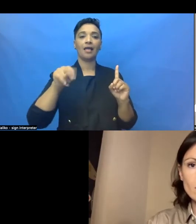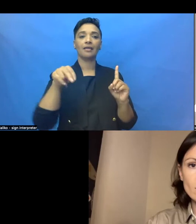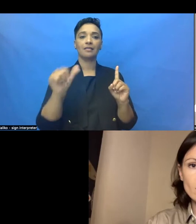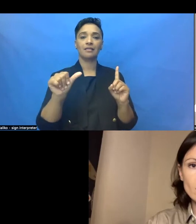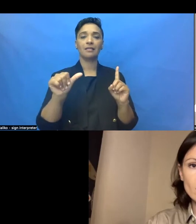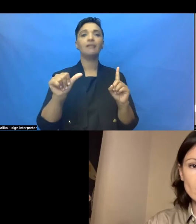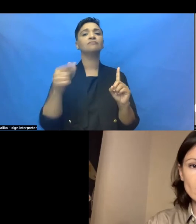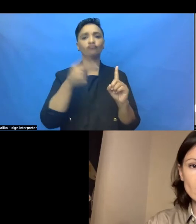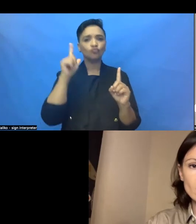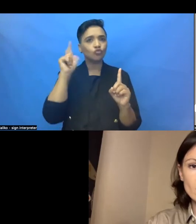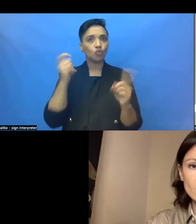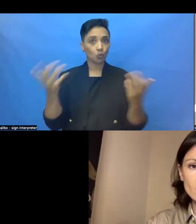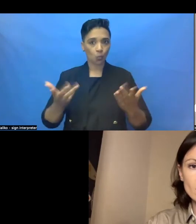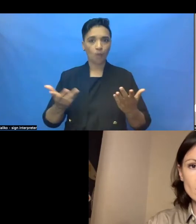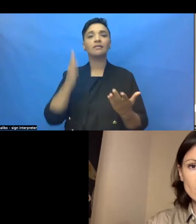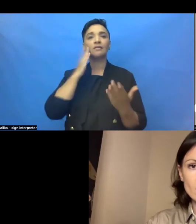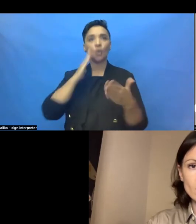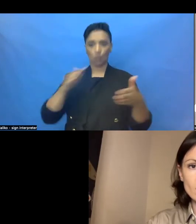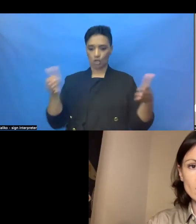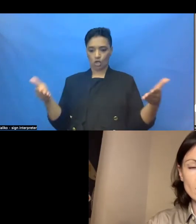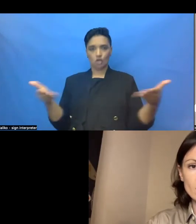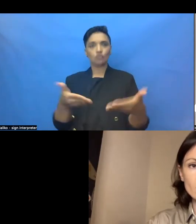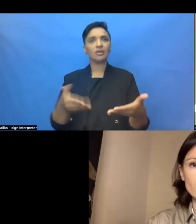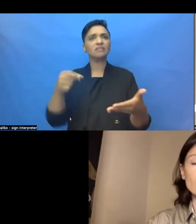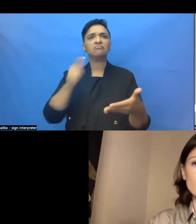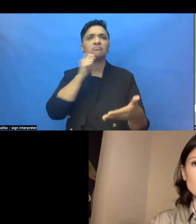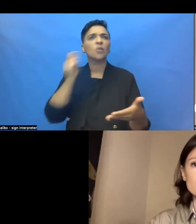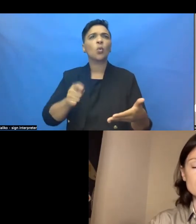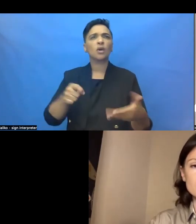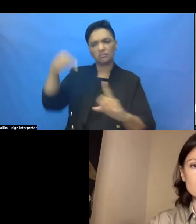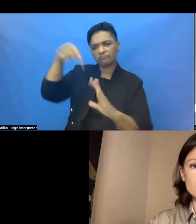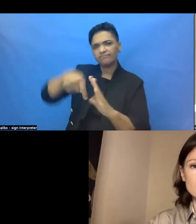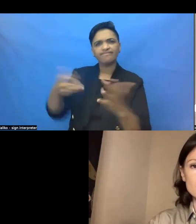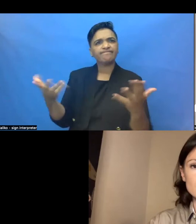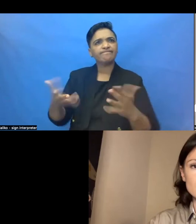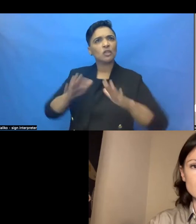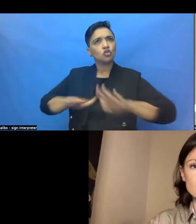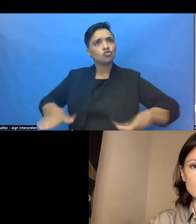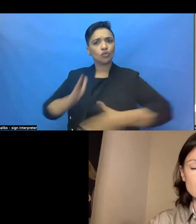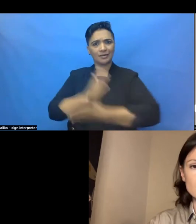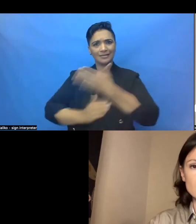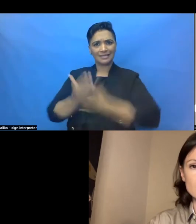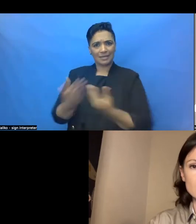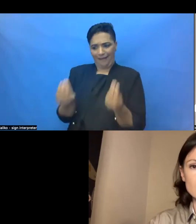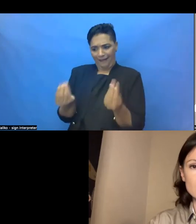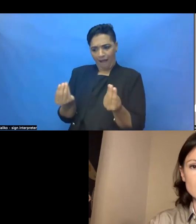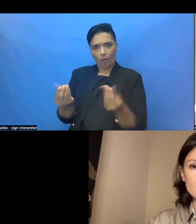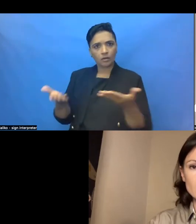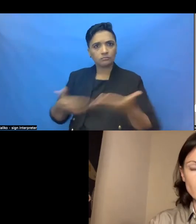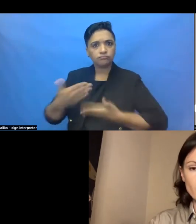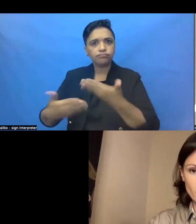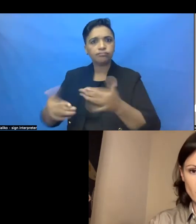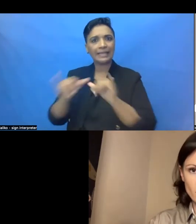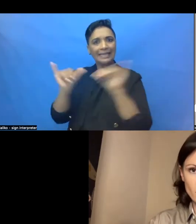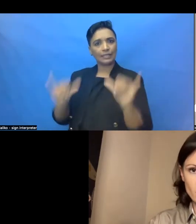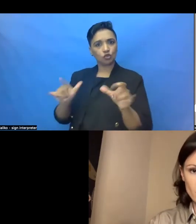start us with the introduction on the situation of children with disabilities in Ukraine's institutions and